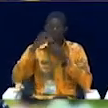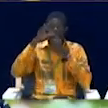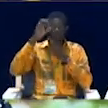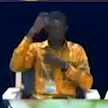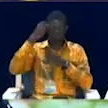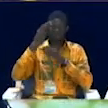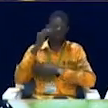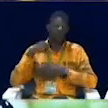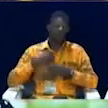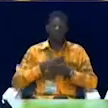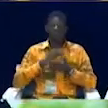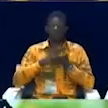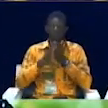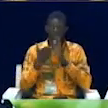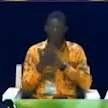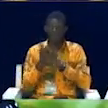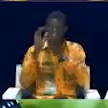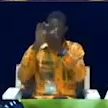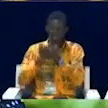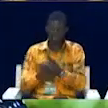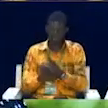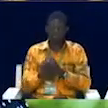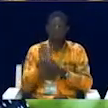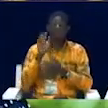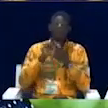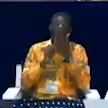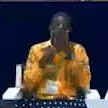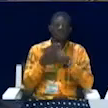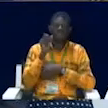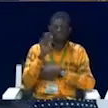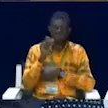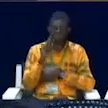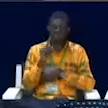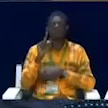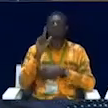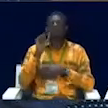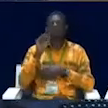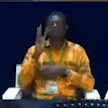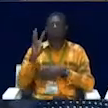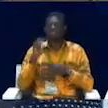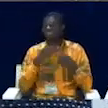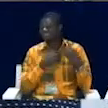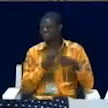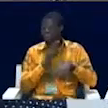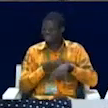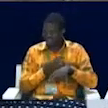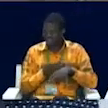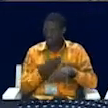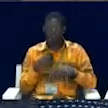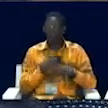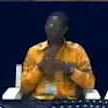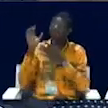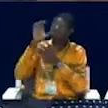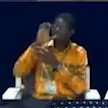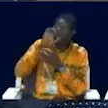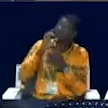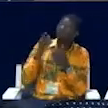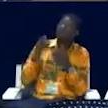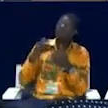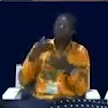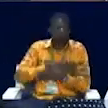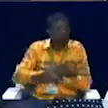married November 11, 2006. And since then, we have been looking unto God for the fruit of the womb.